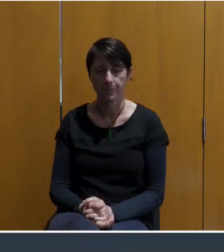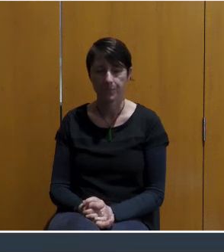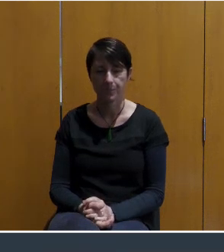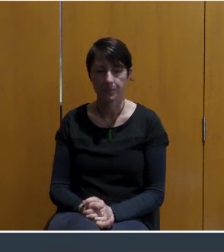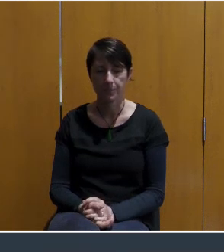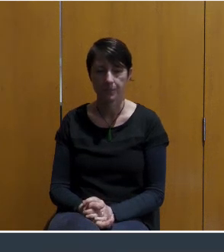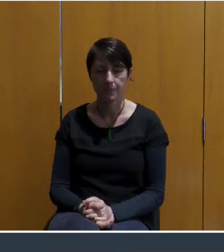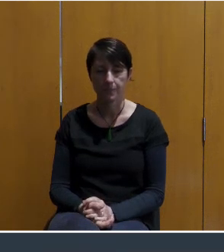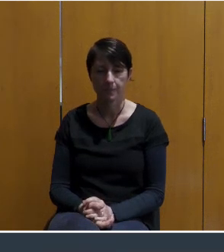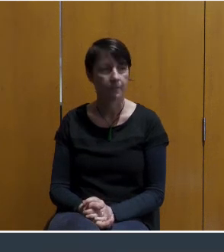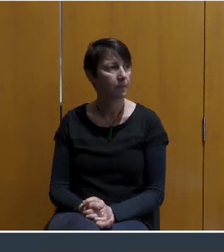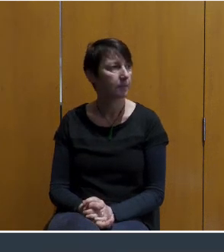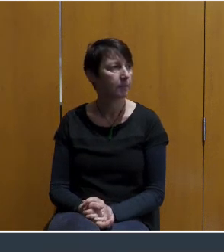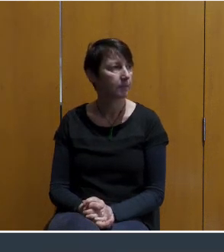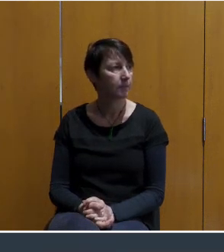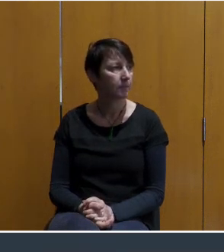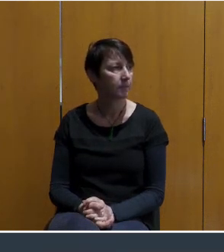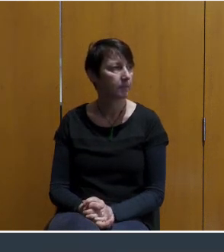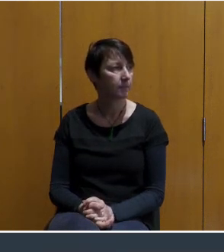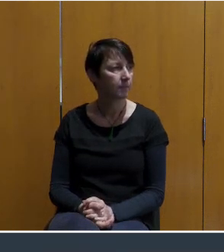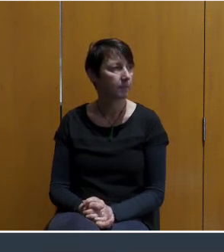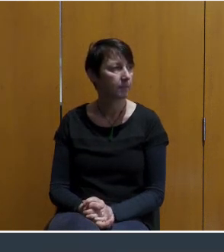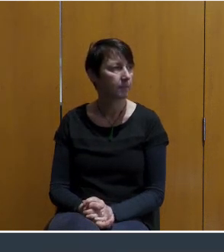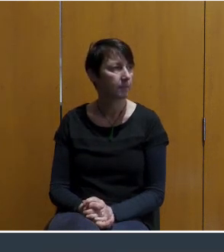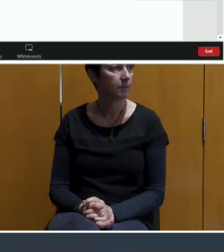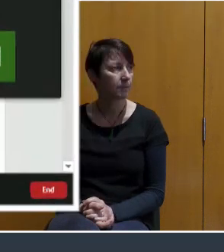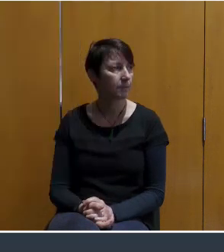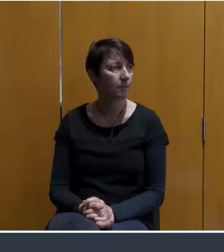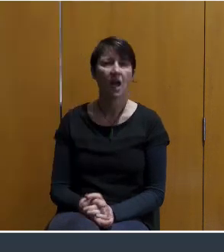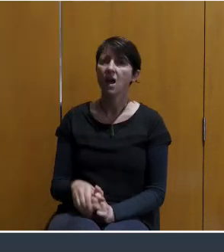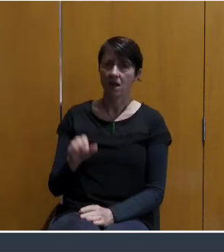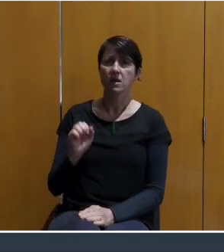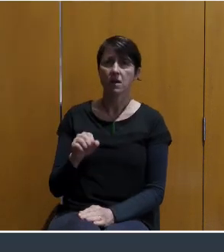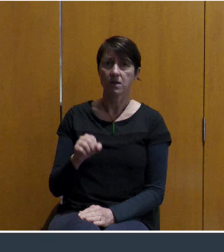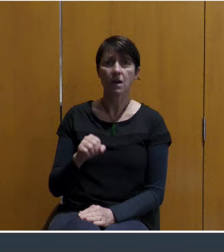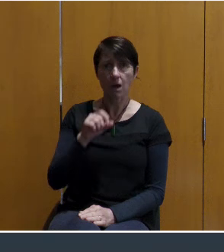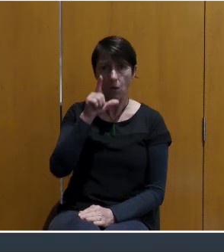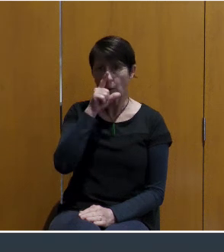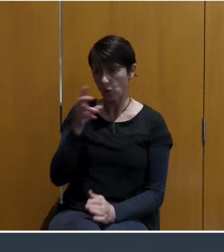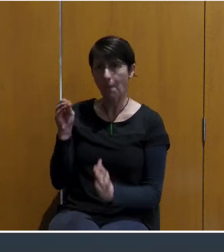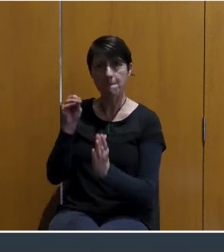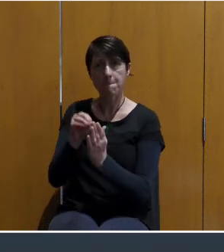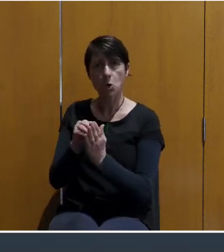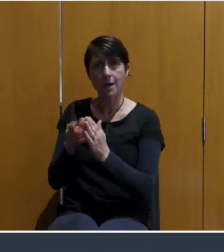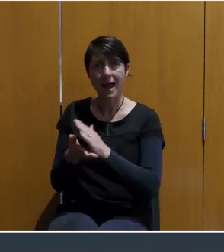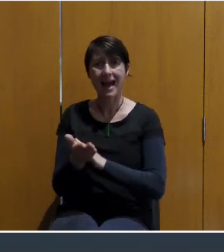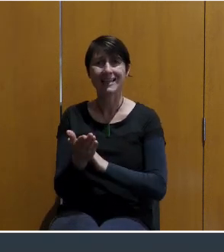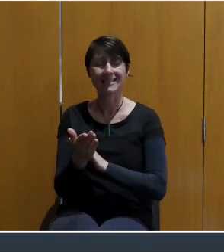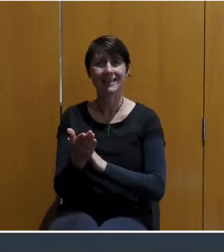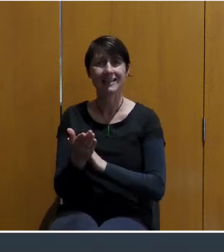it's not part of the resolution. Well, actually, yeah, we put it in there as part of the resolution. Yeah, direct council officers to undertake a review.